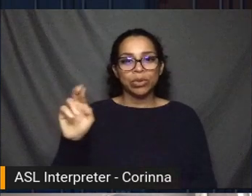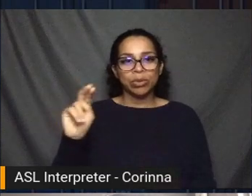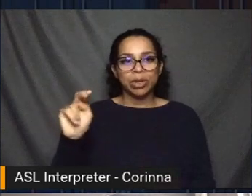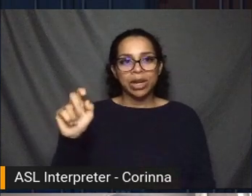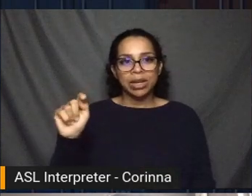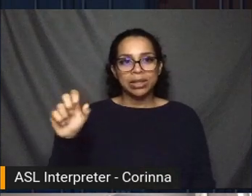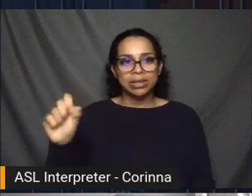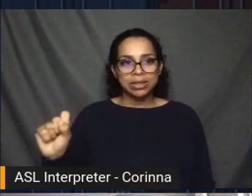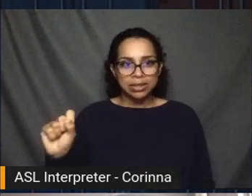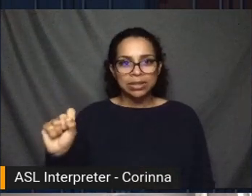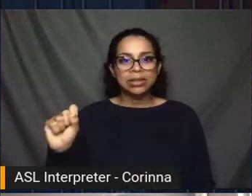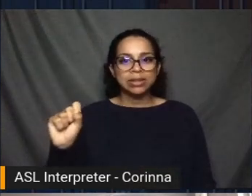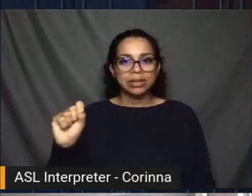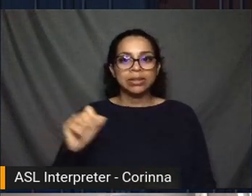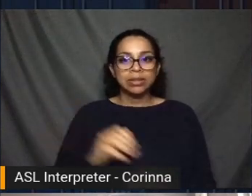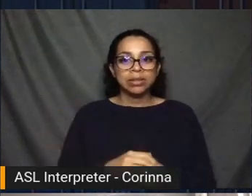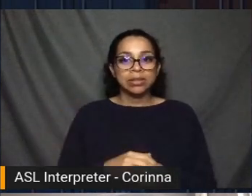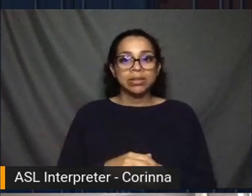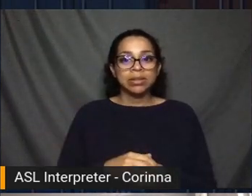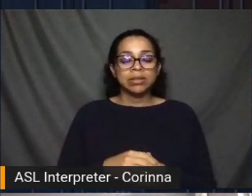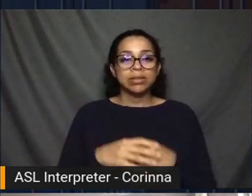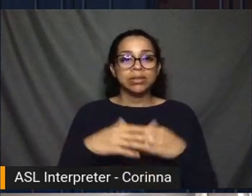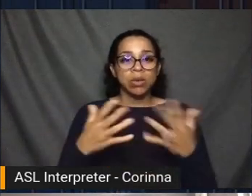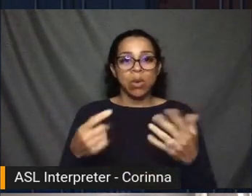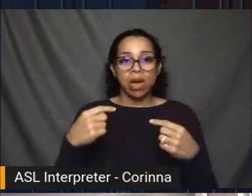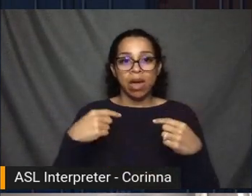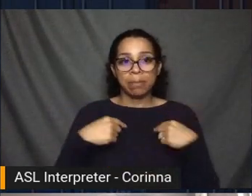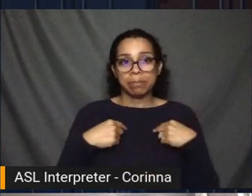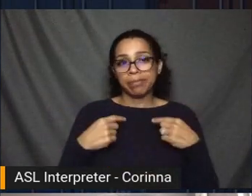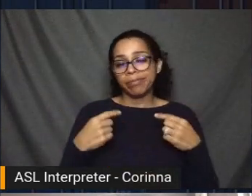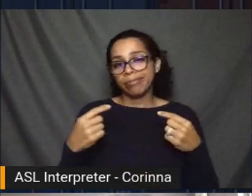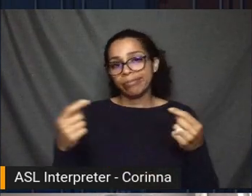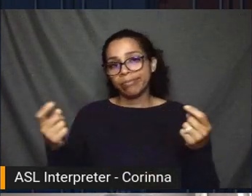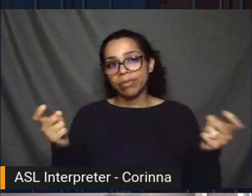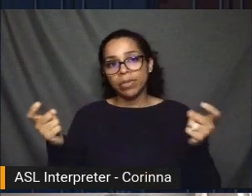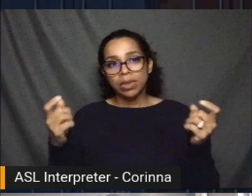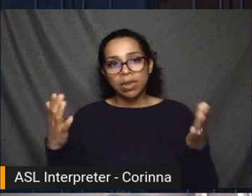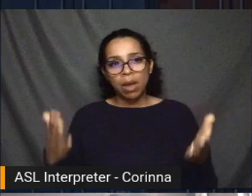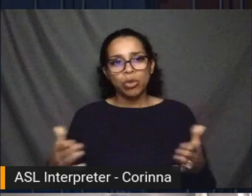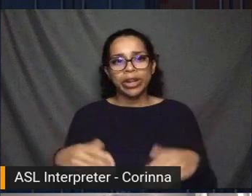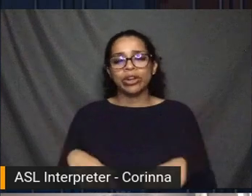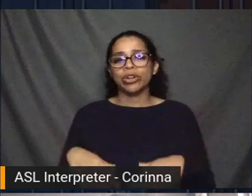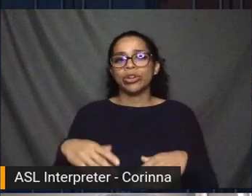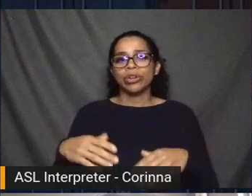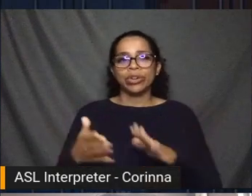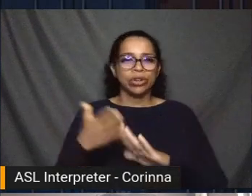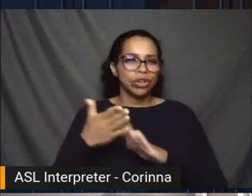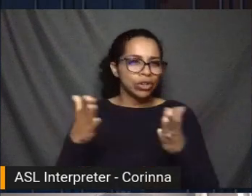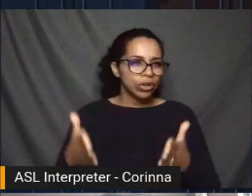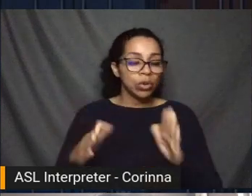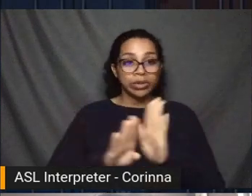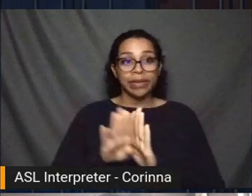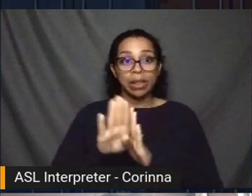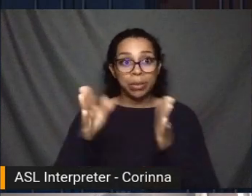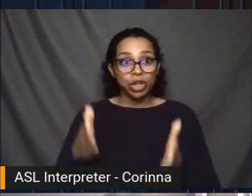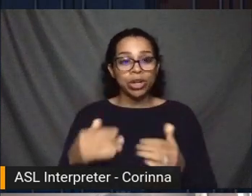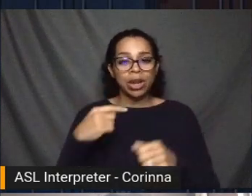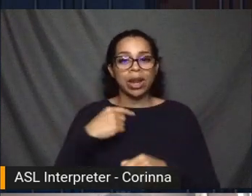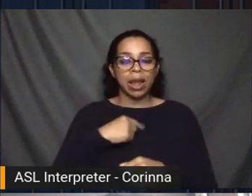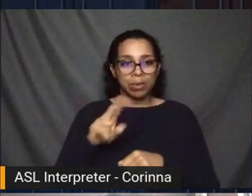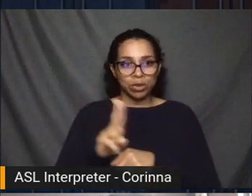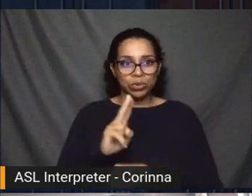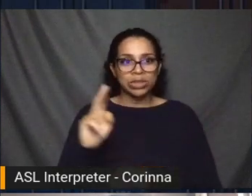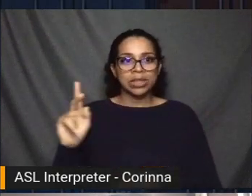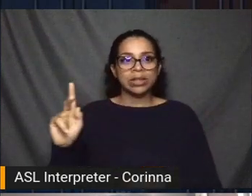stage right now is I'm a Kubernetes operator, or I'm a developer, and I'm interacting with Kubernetes